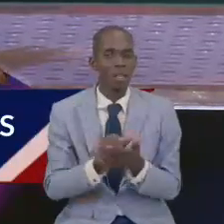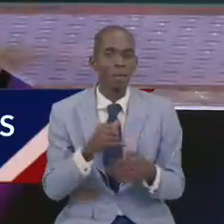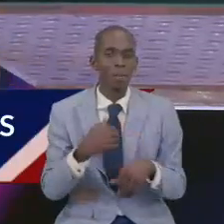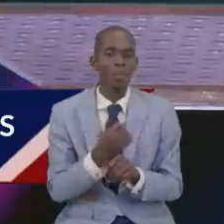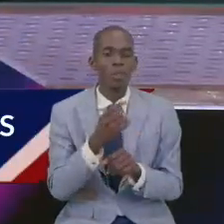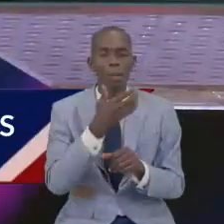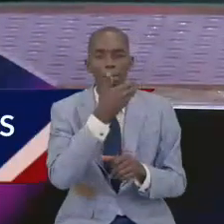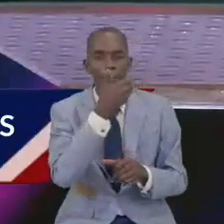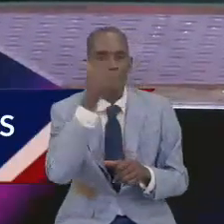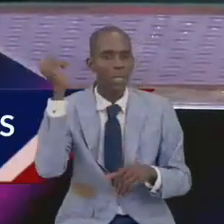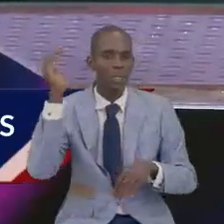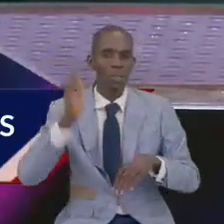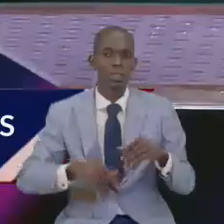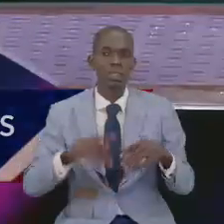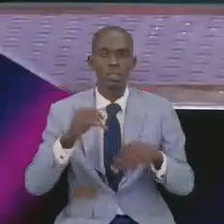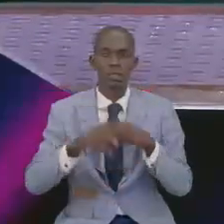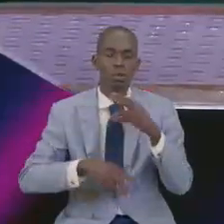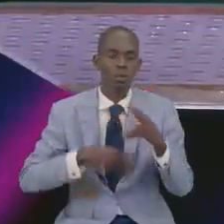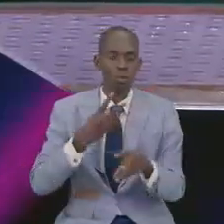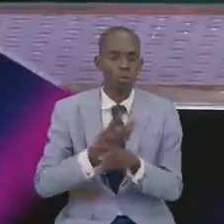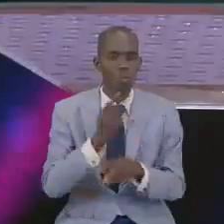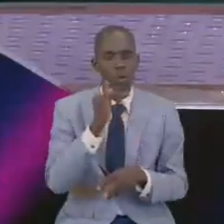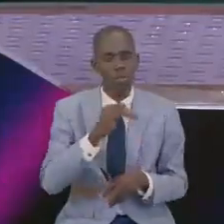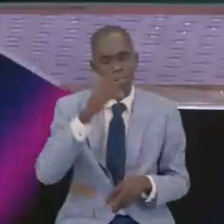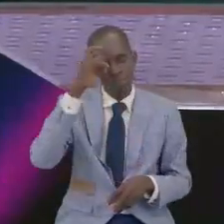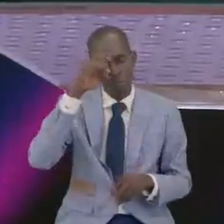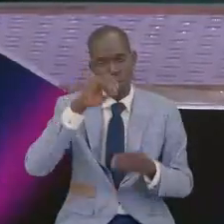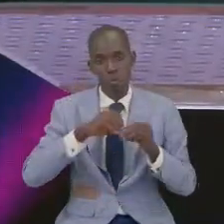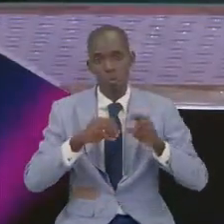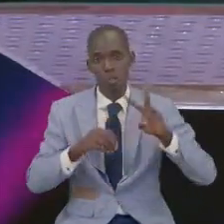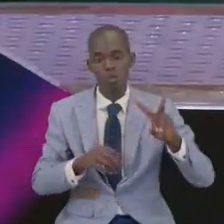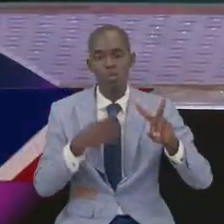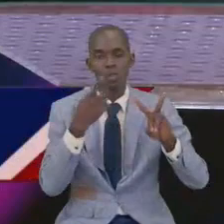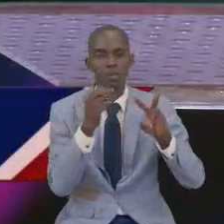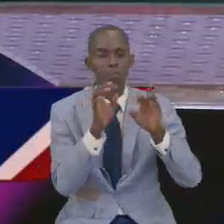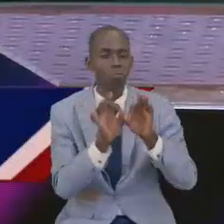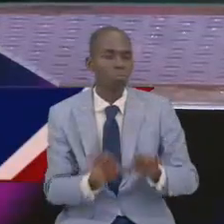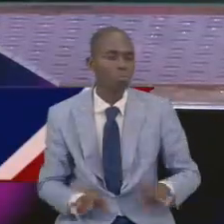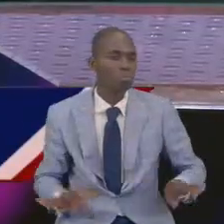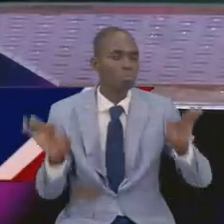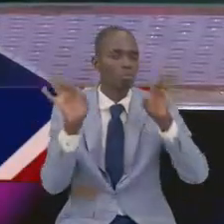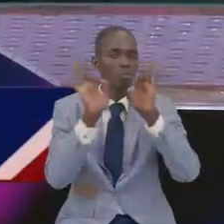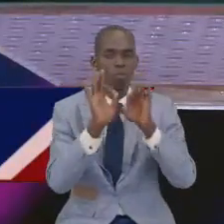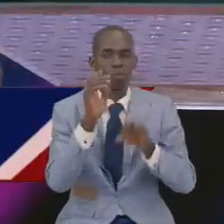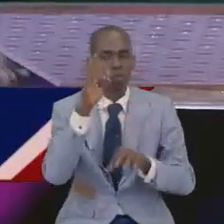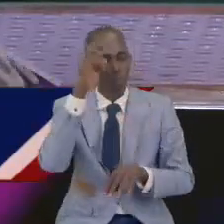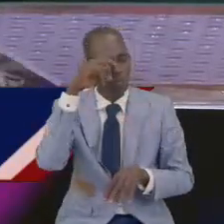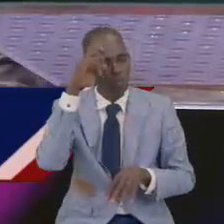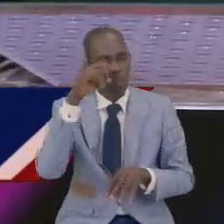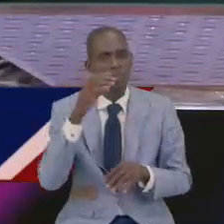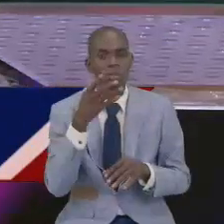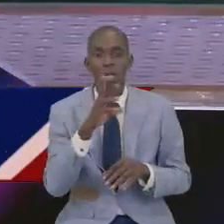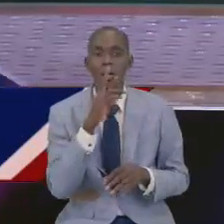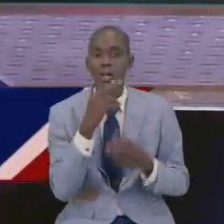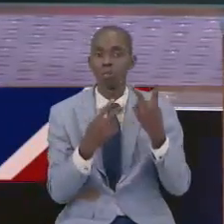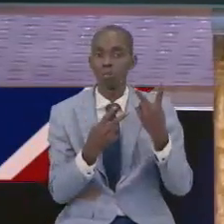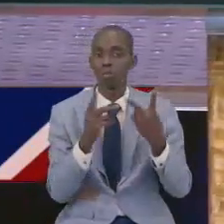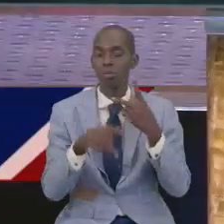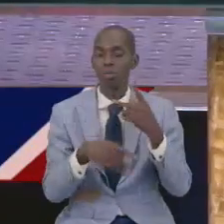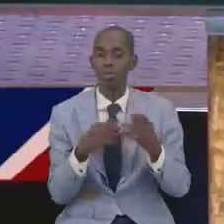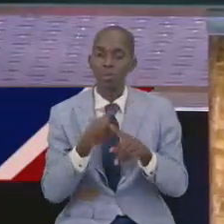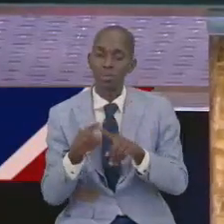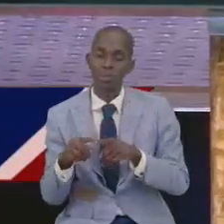better than the worldly wise. Number two is the essential wisdom. There are some kinds of wisdom that are